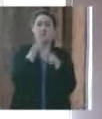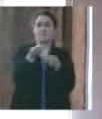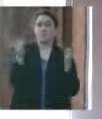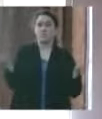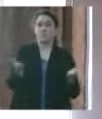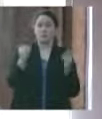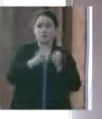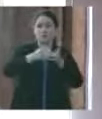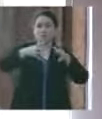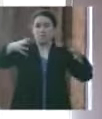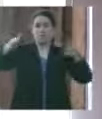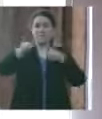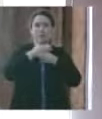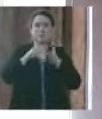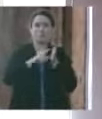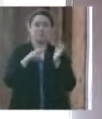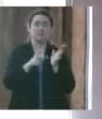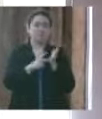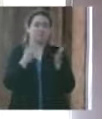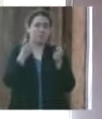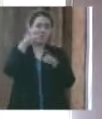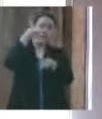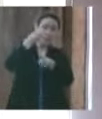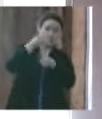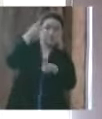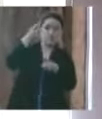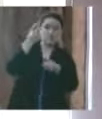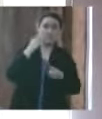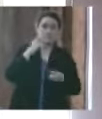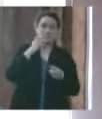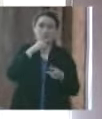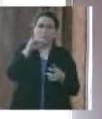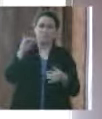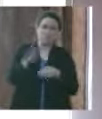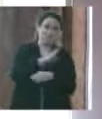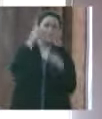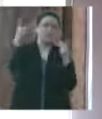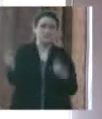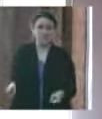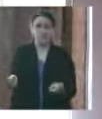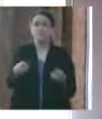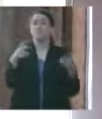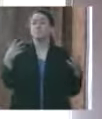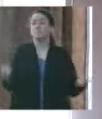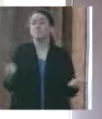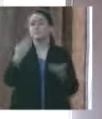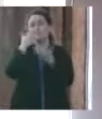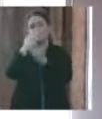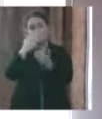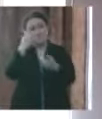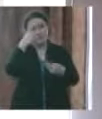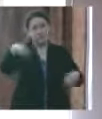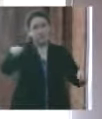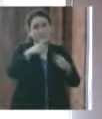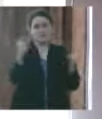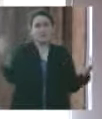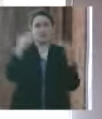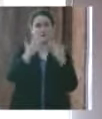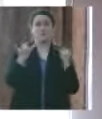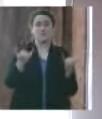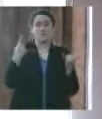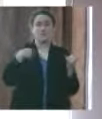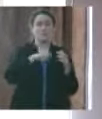make conservation happen. So on behalf of the Smithsonian and the World Bank, we appreciate your coming today so that we could share